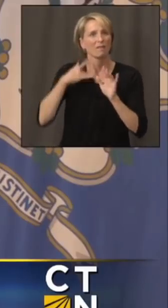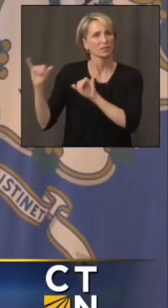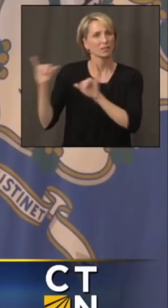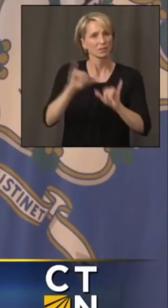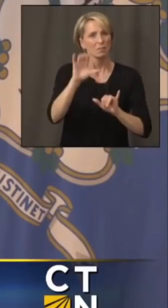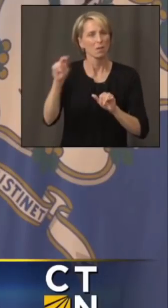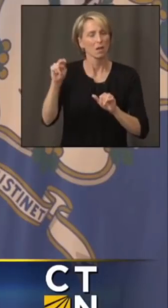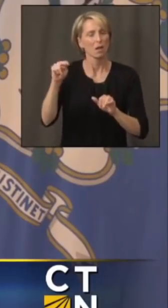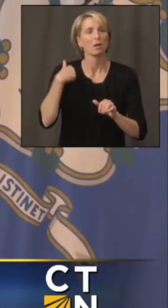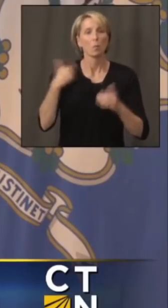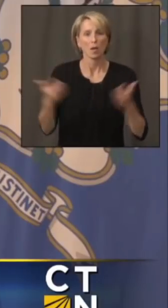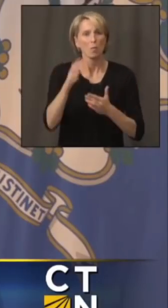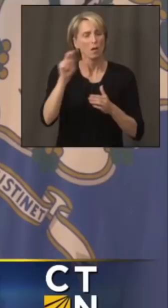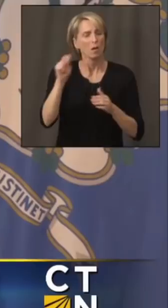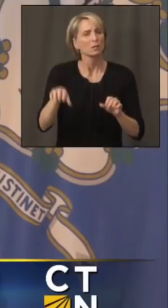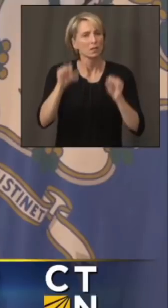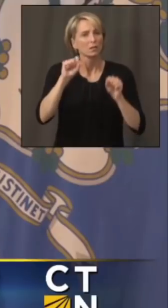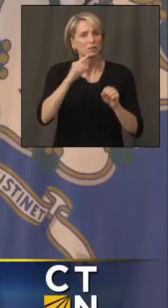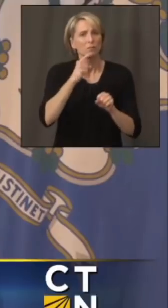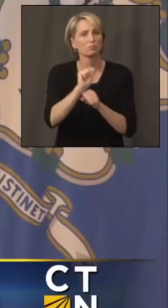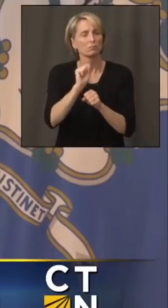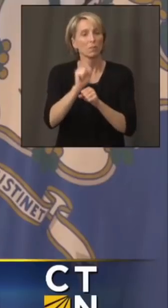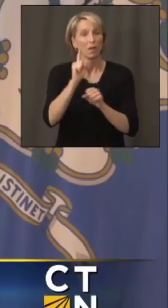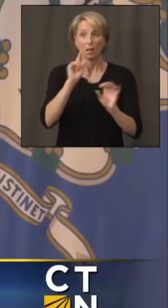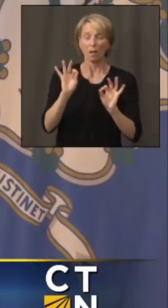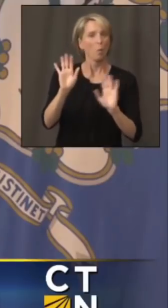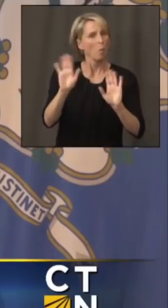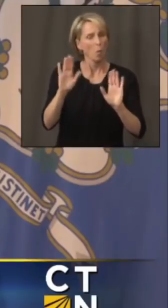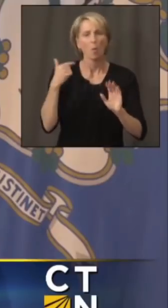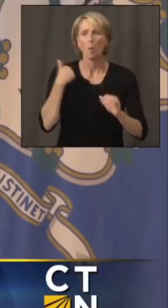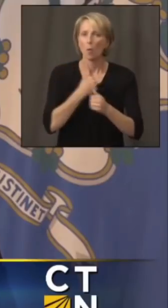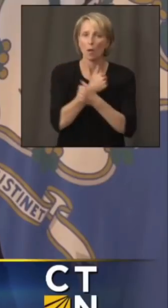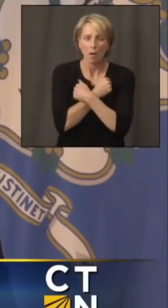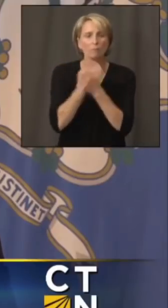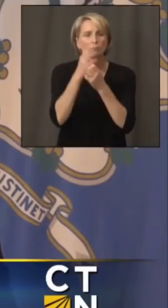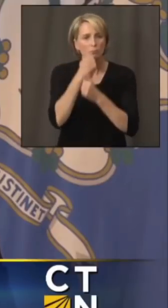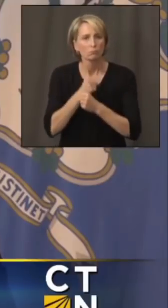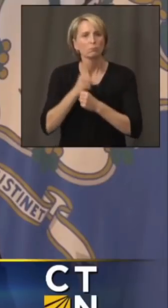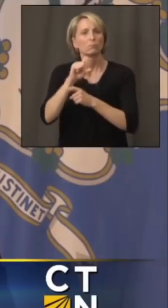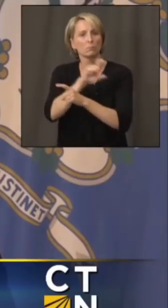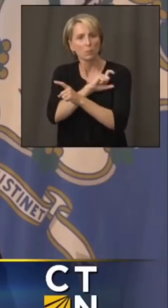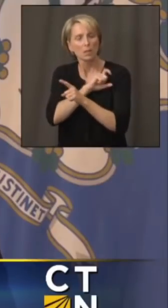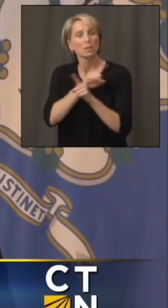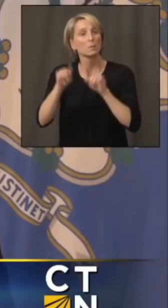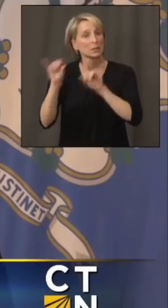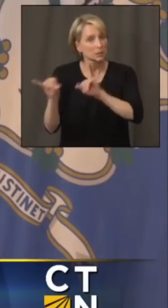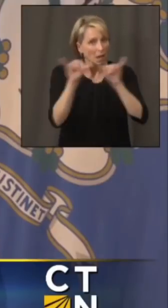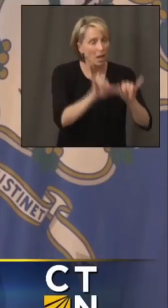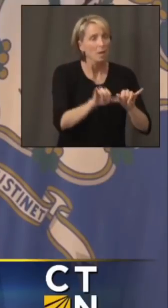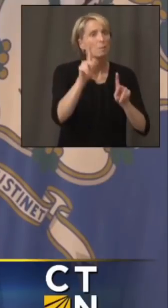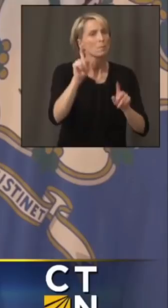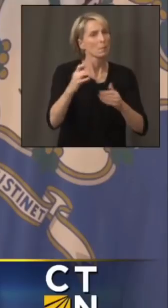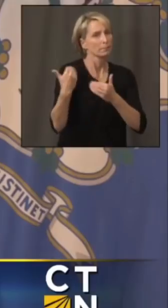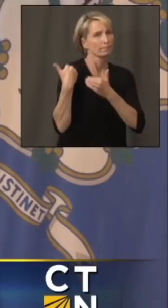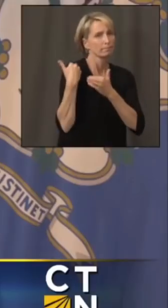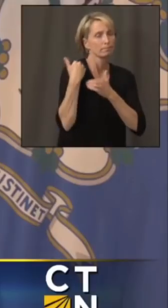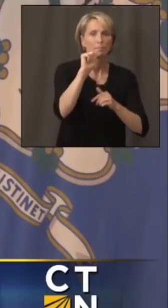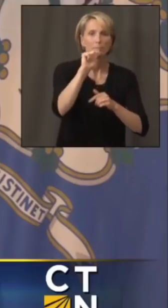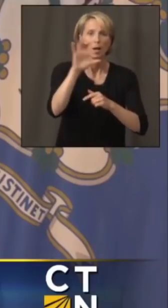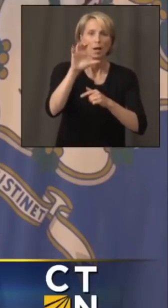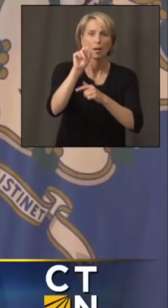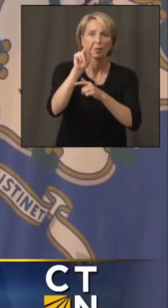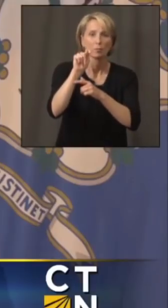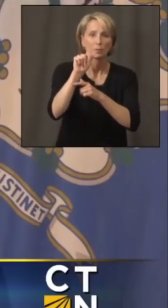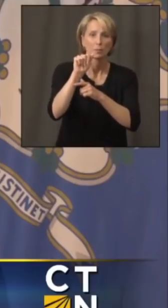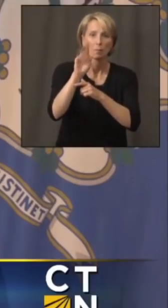showed that we take this seriously. We love and respect our police, but we also hold people accountable. That's why we did the police